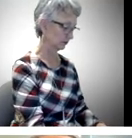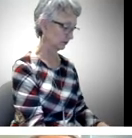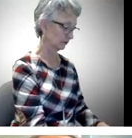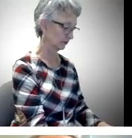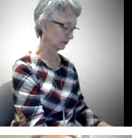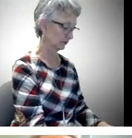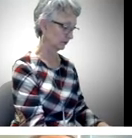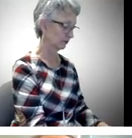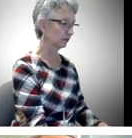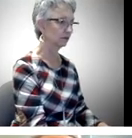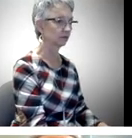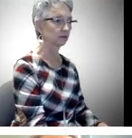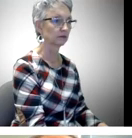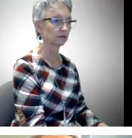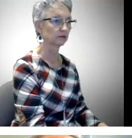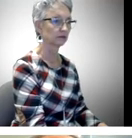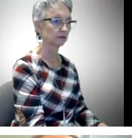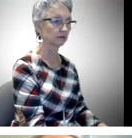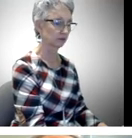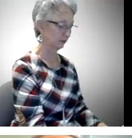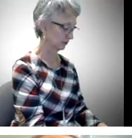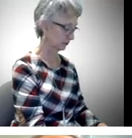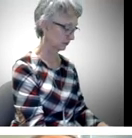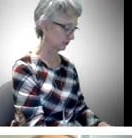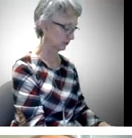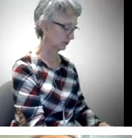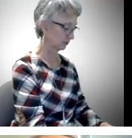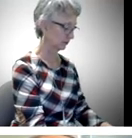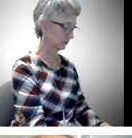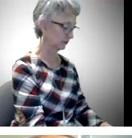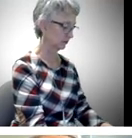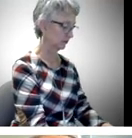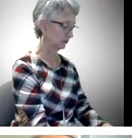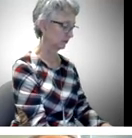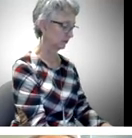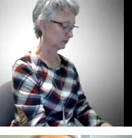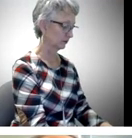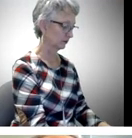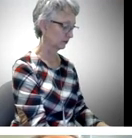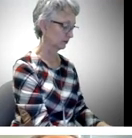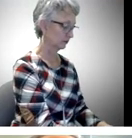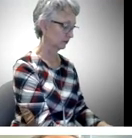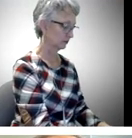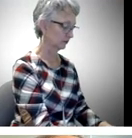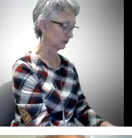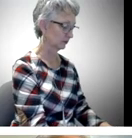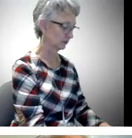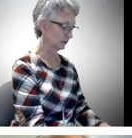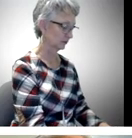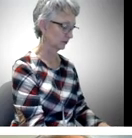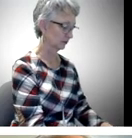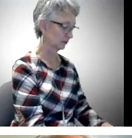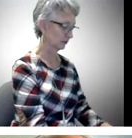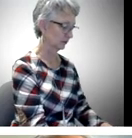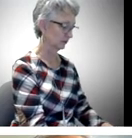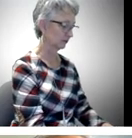disabilities for 30 years, and I get records all the time. You know, I never sit down with my clients once I get a psychological or a medical